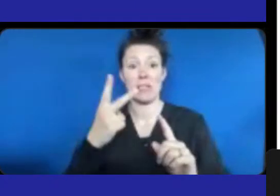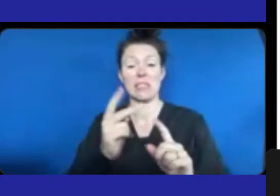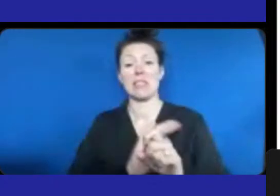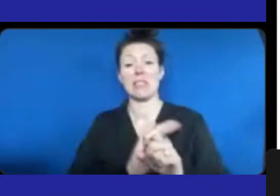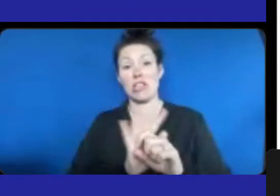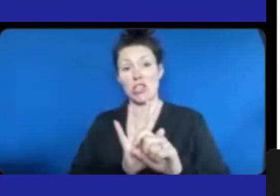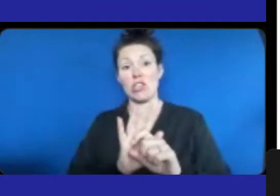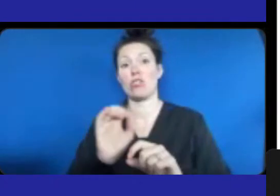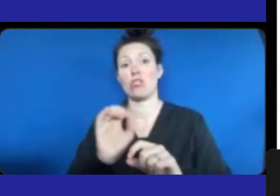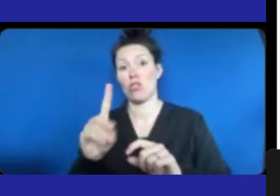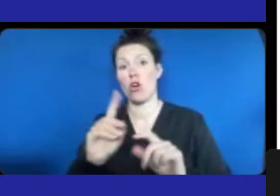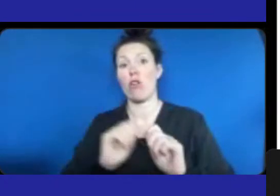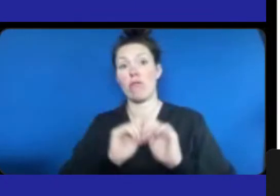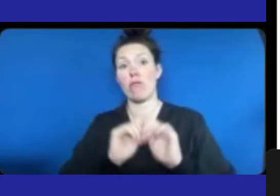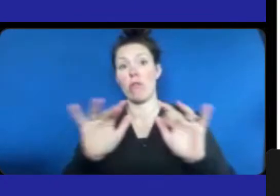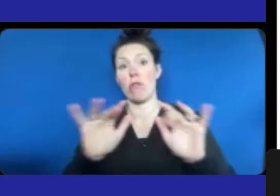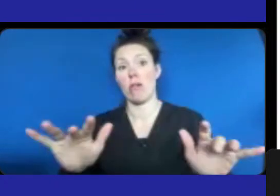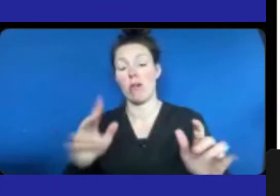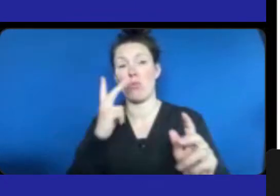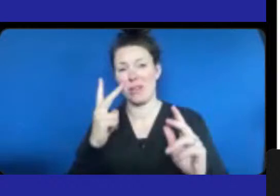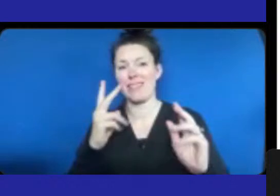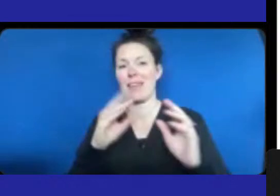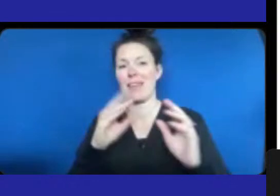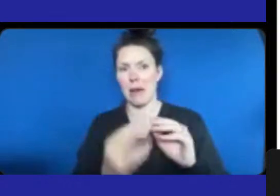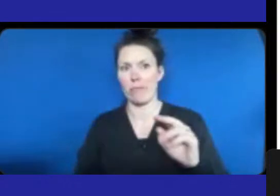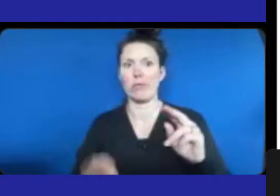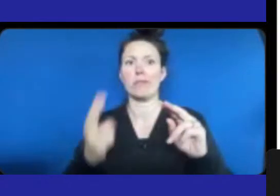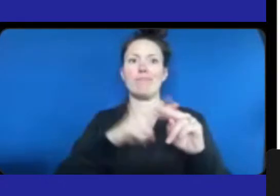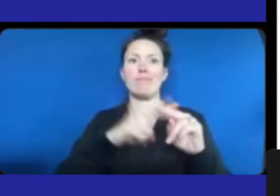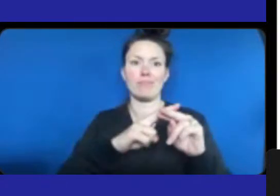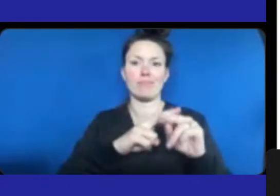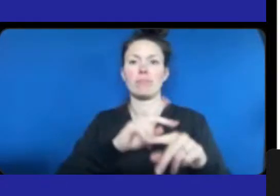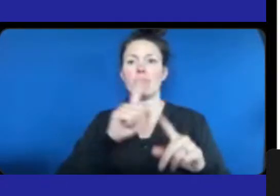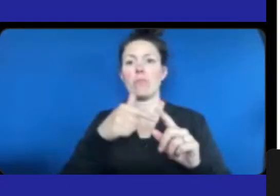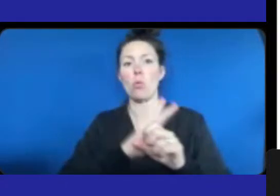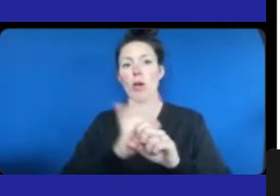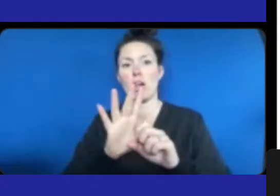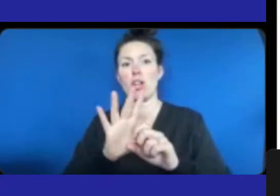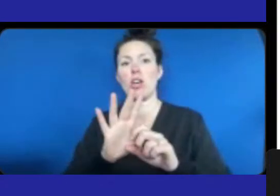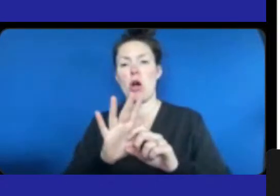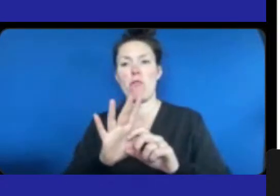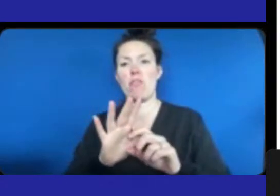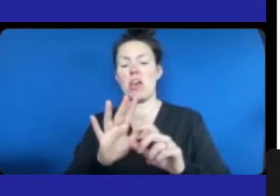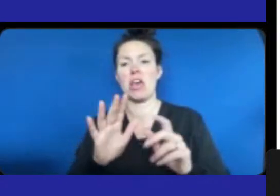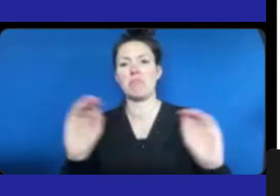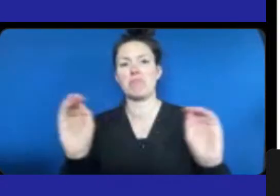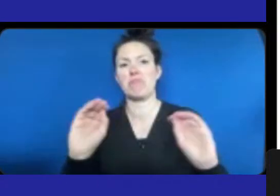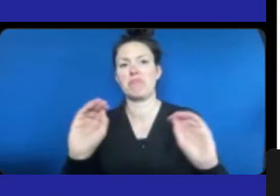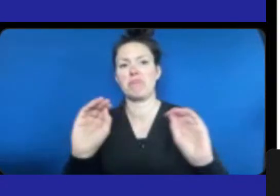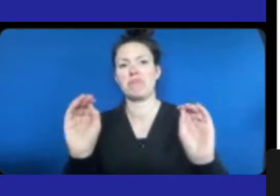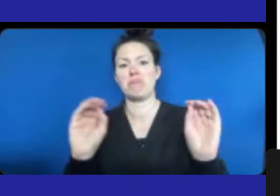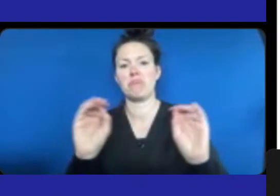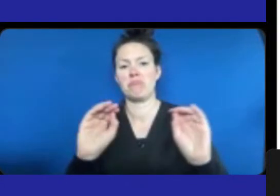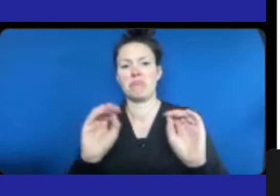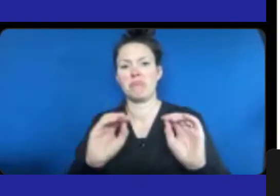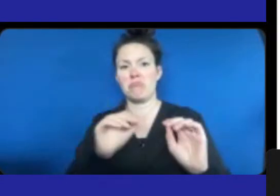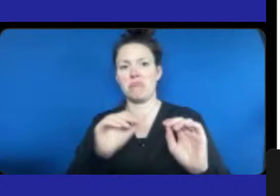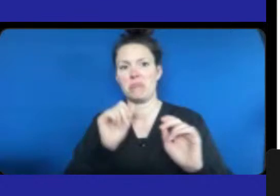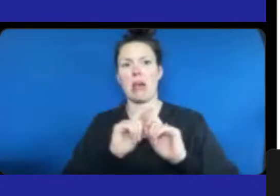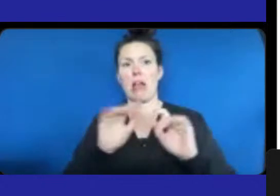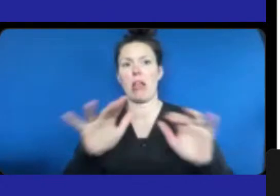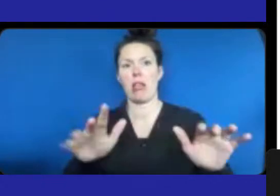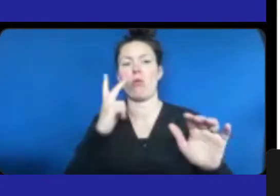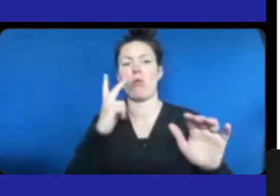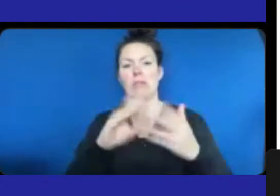much less in-person ambulatory care, when there are, a significantly higher census and